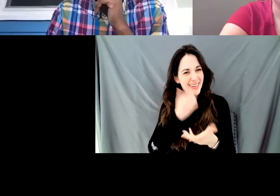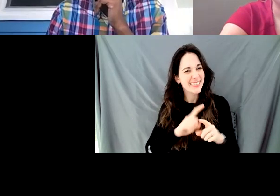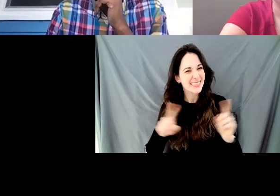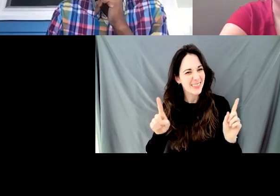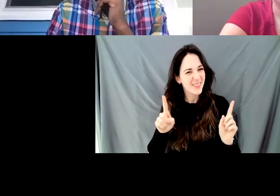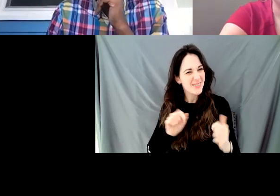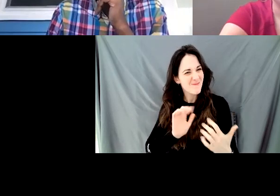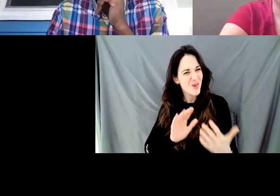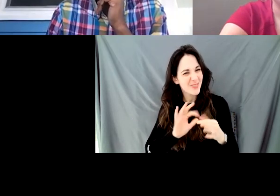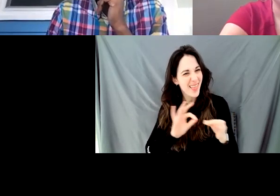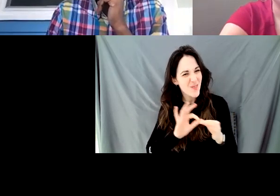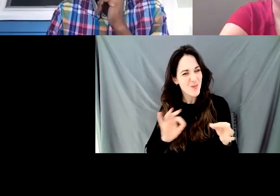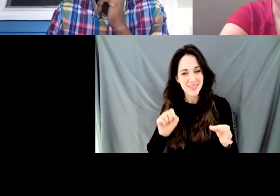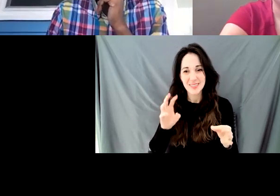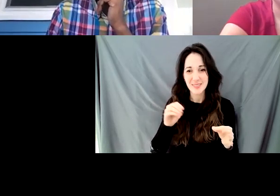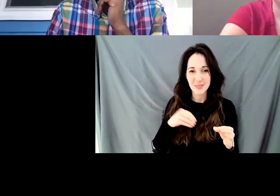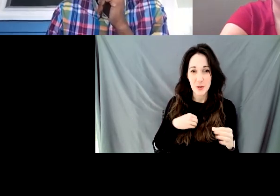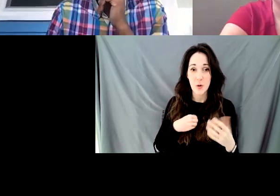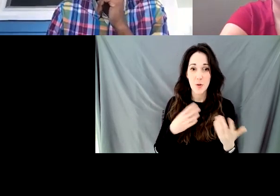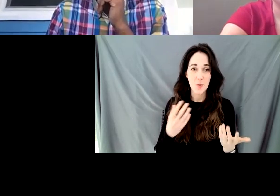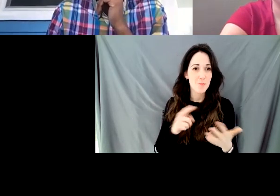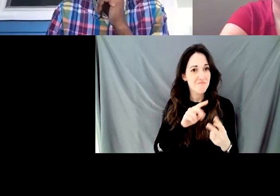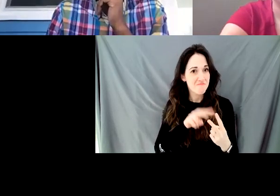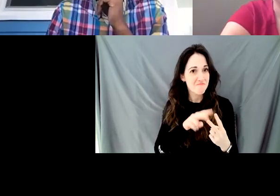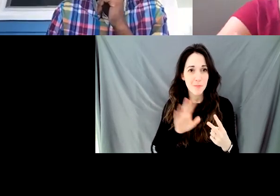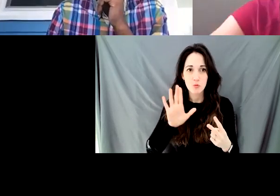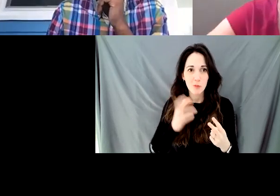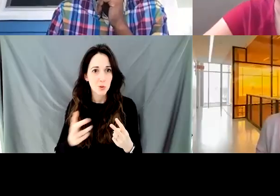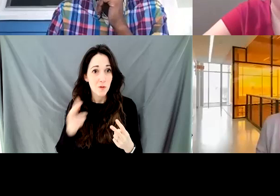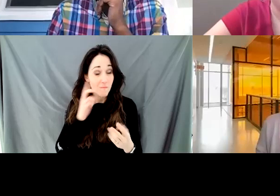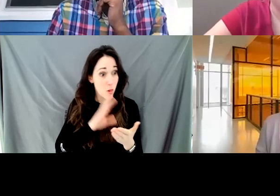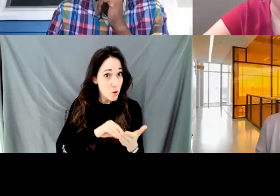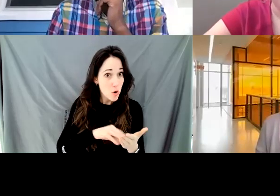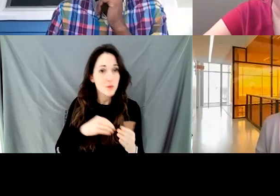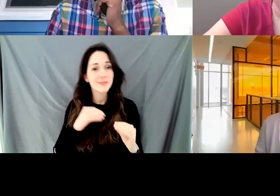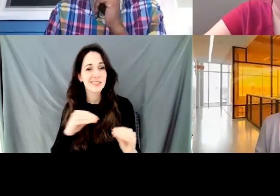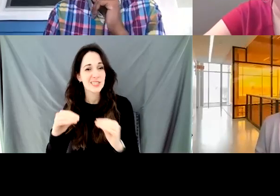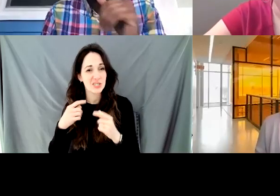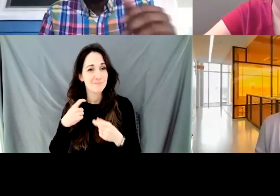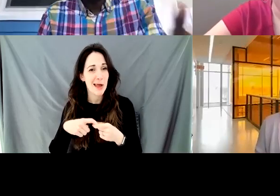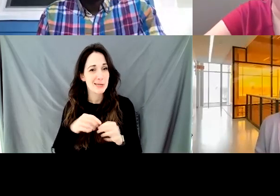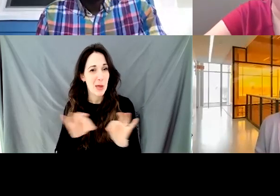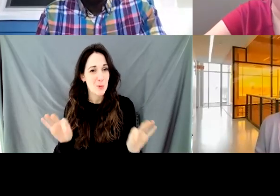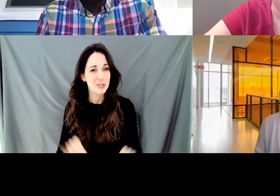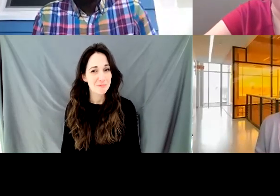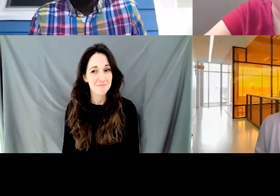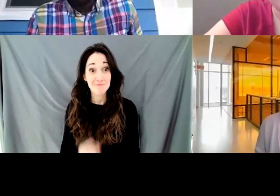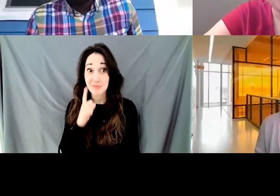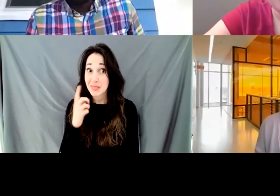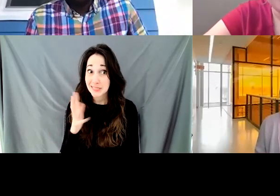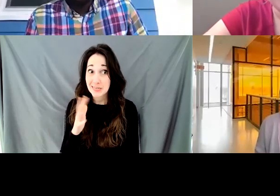interesting and trying to then teach you Spanish with them. I think that's it.